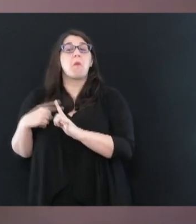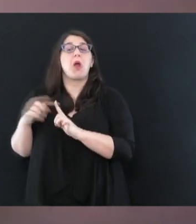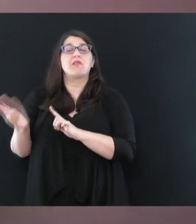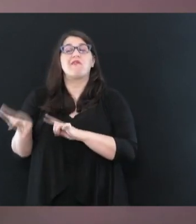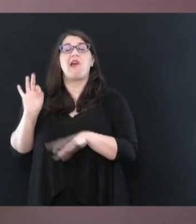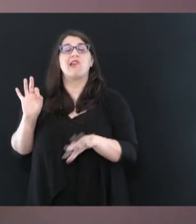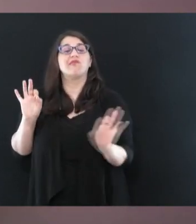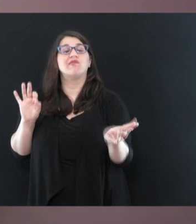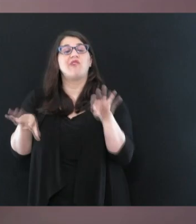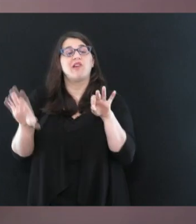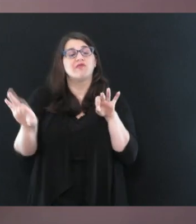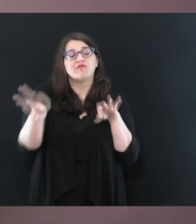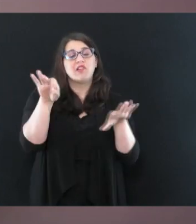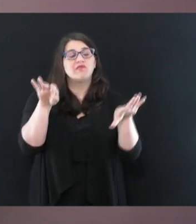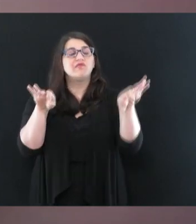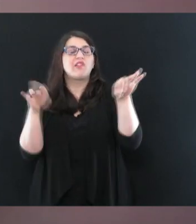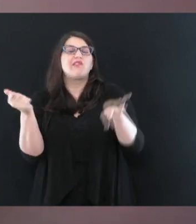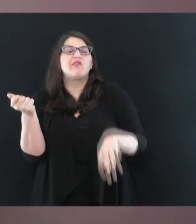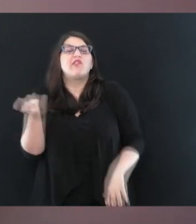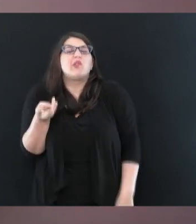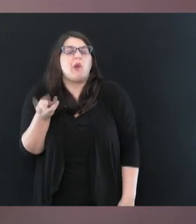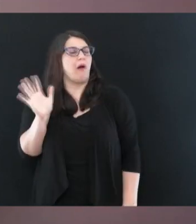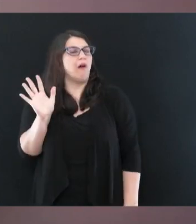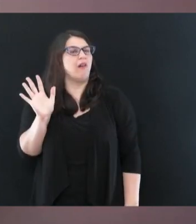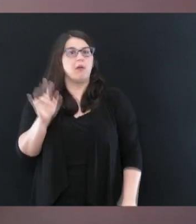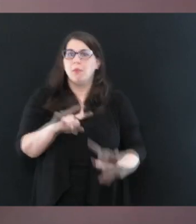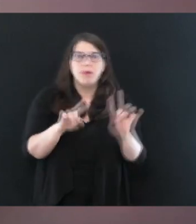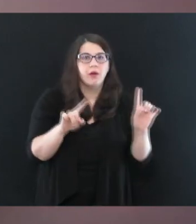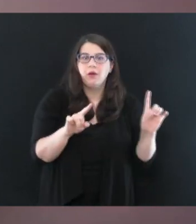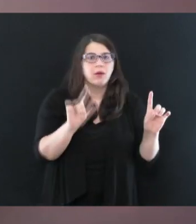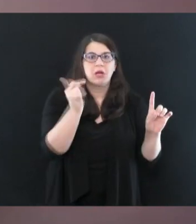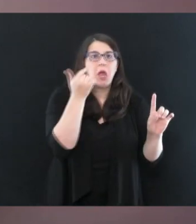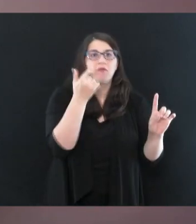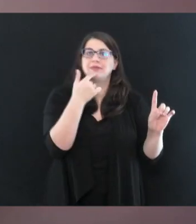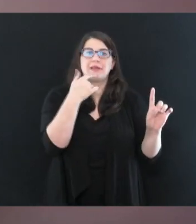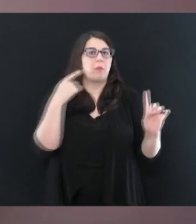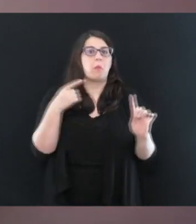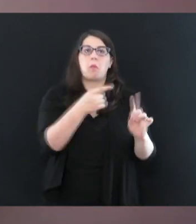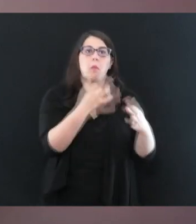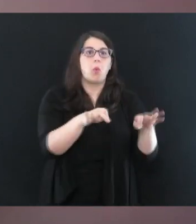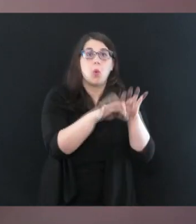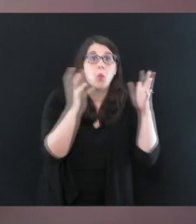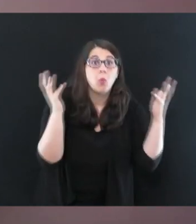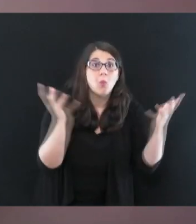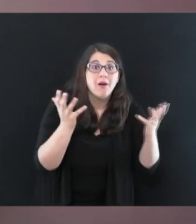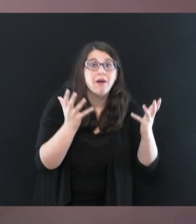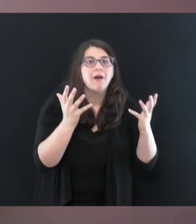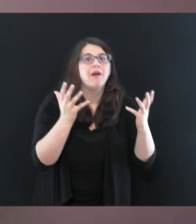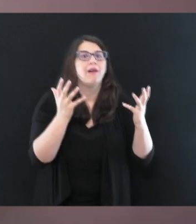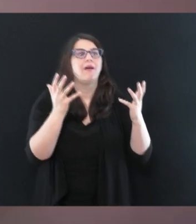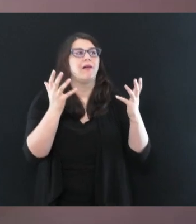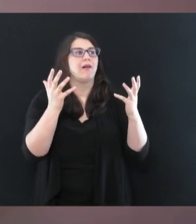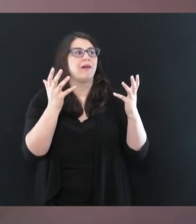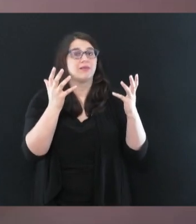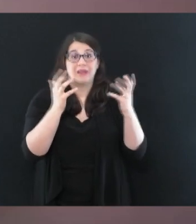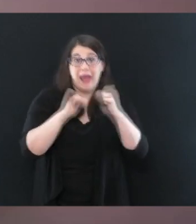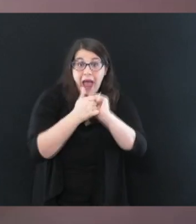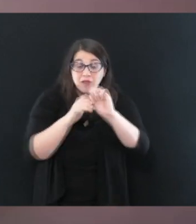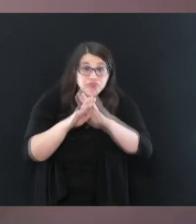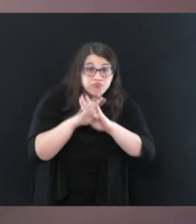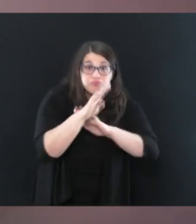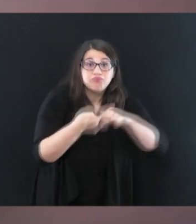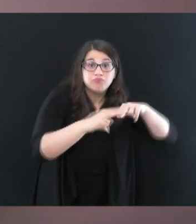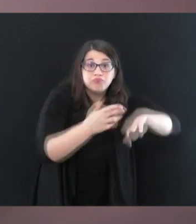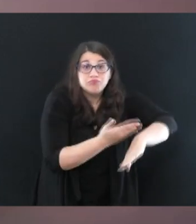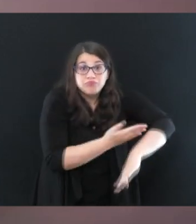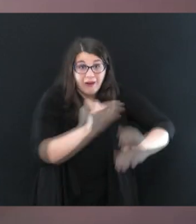fewer cases. But as the governor has said, the really important cornerstone, the real way that we're going to help West Virginia